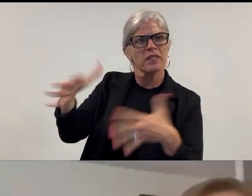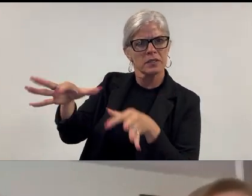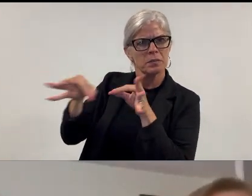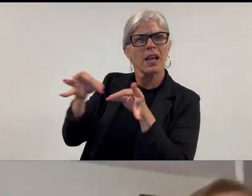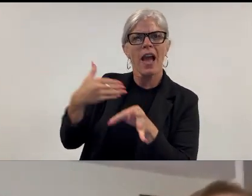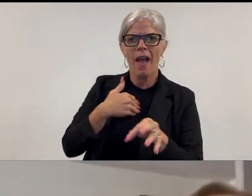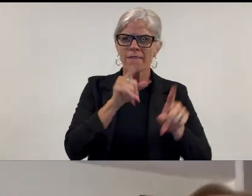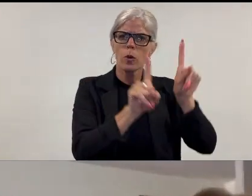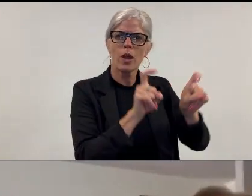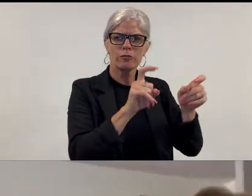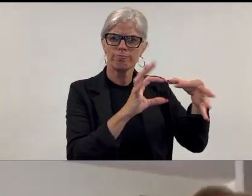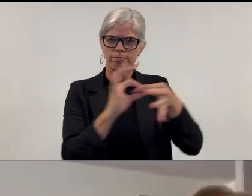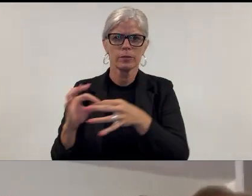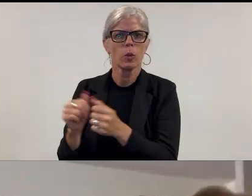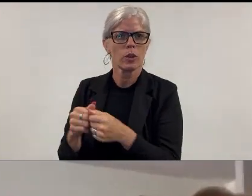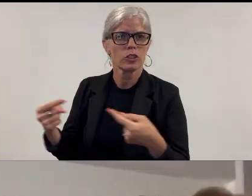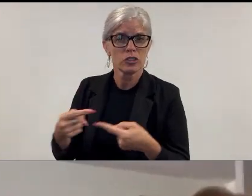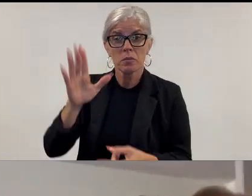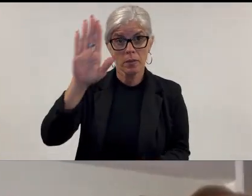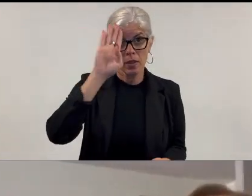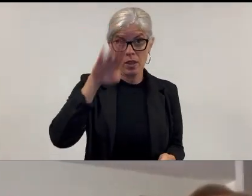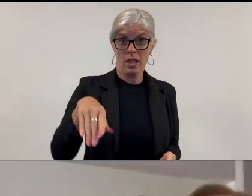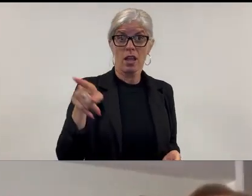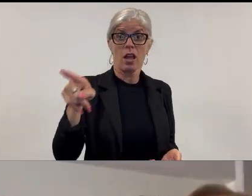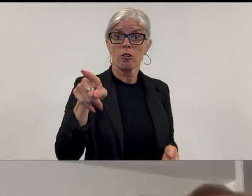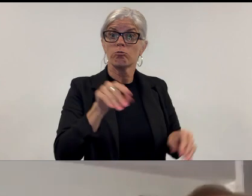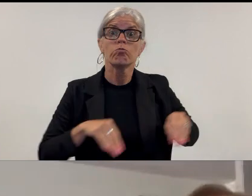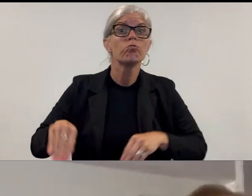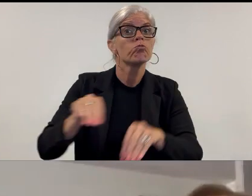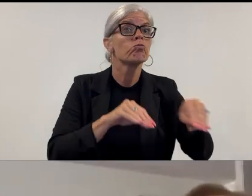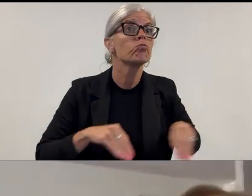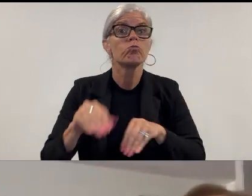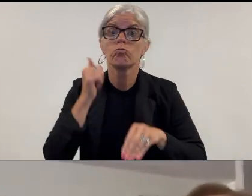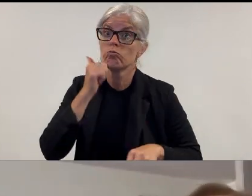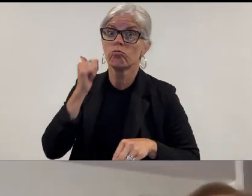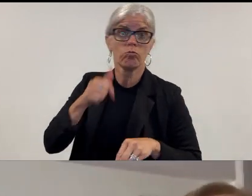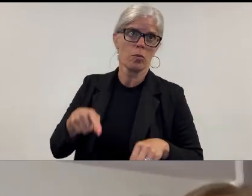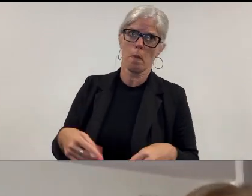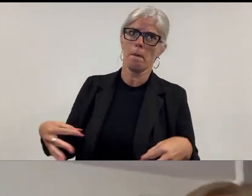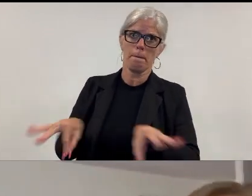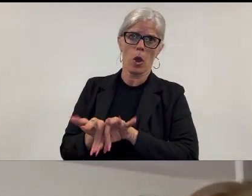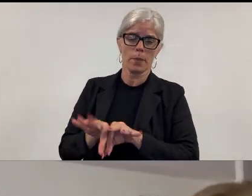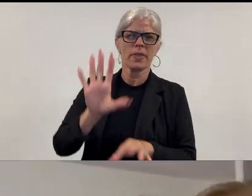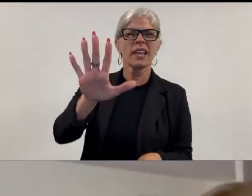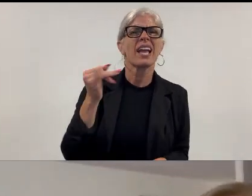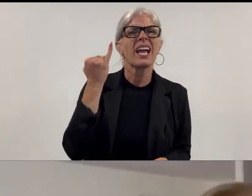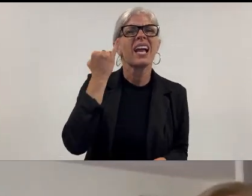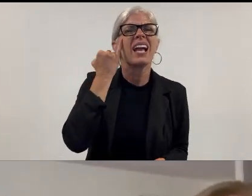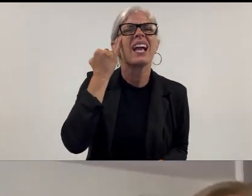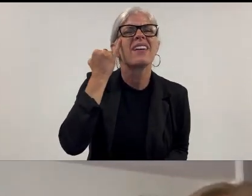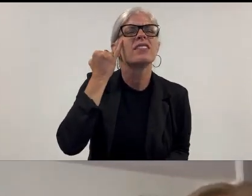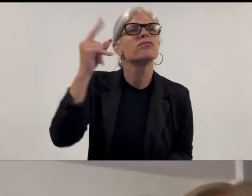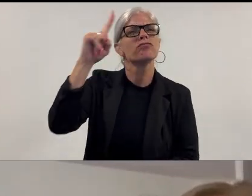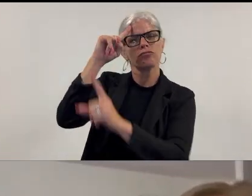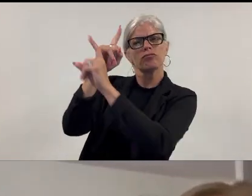Keeping active. If you imagine if you're an able-bodied individual and stay in bed for 6 weeks in a row, are you going to